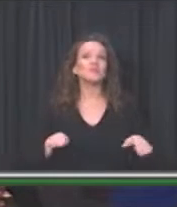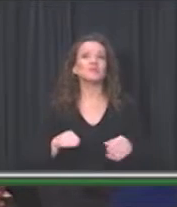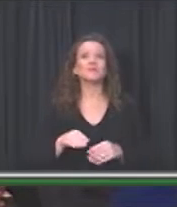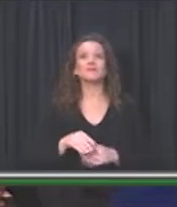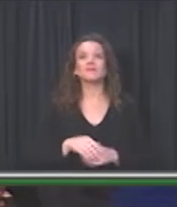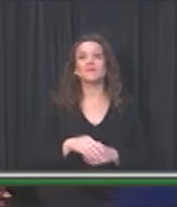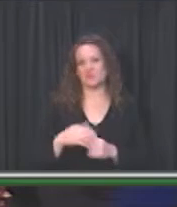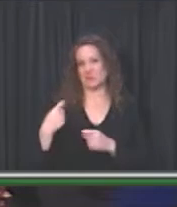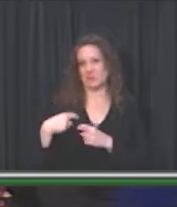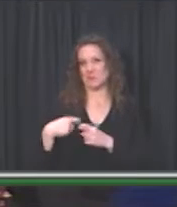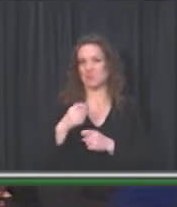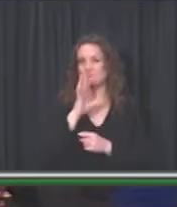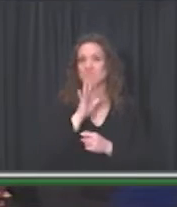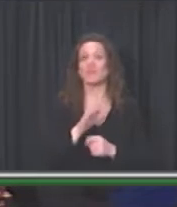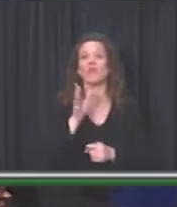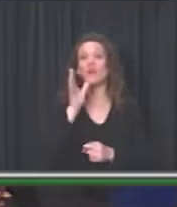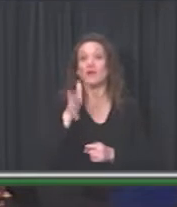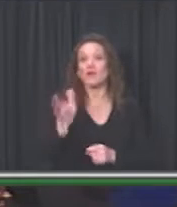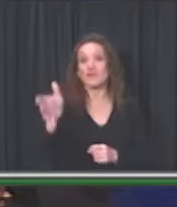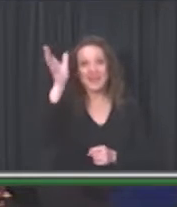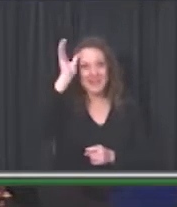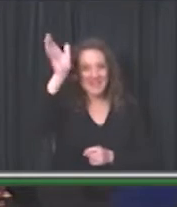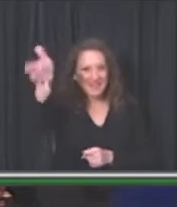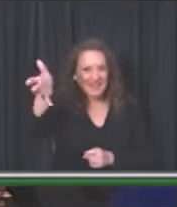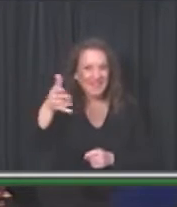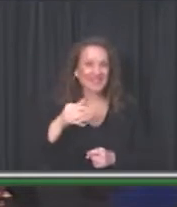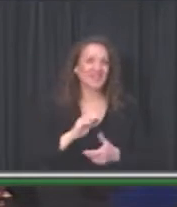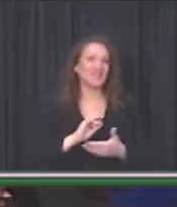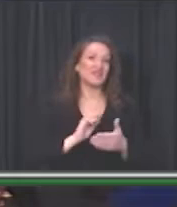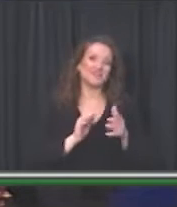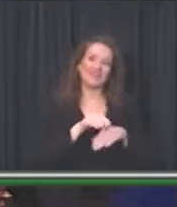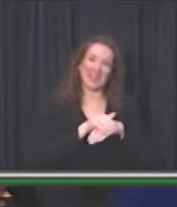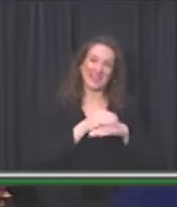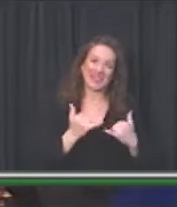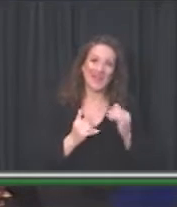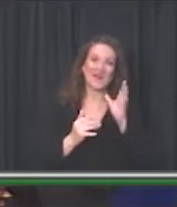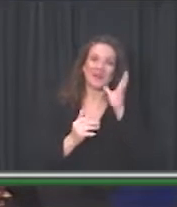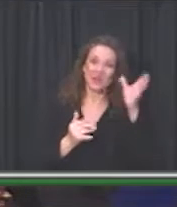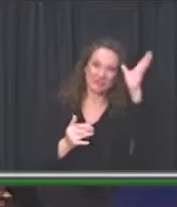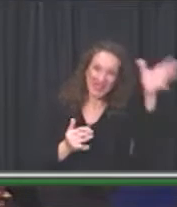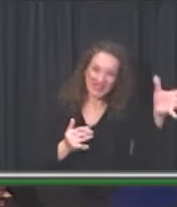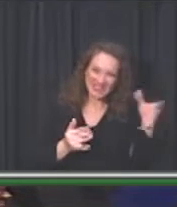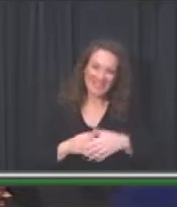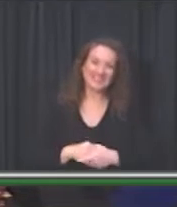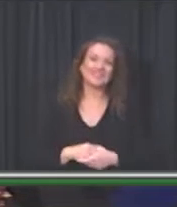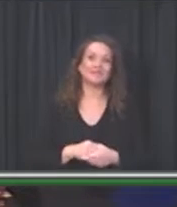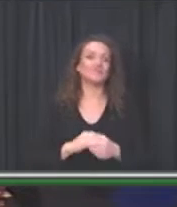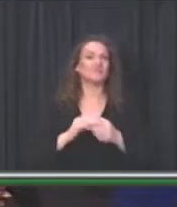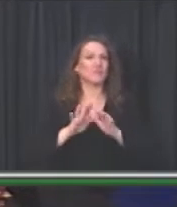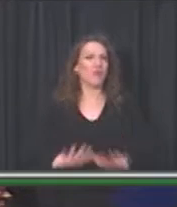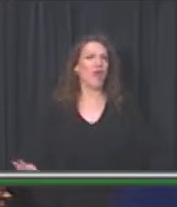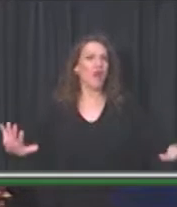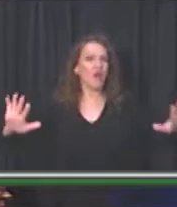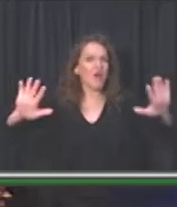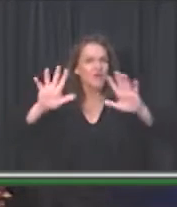los abuelos y las abuelitas, the grandparents. They were all there for